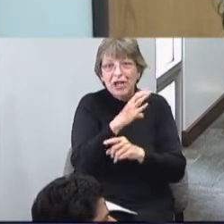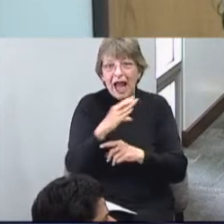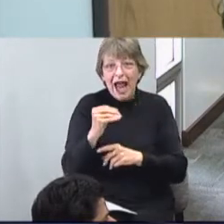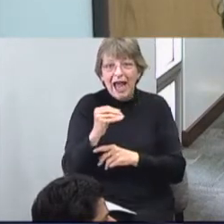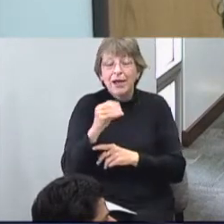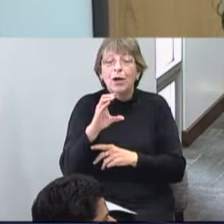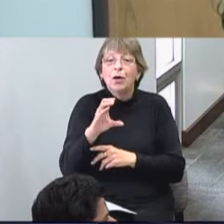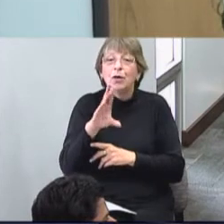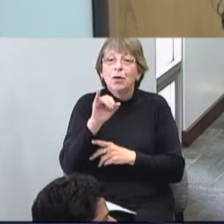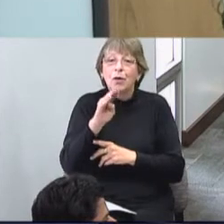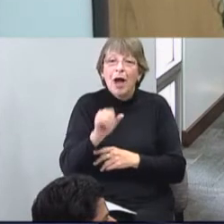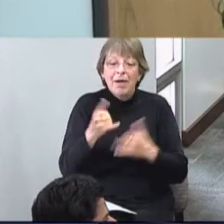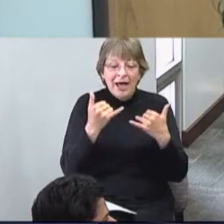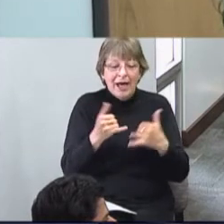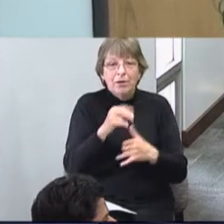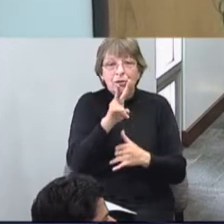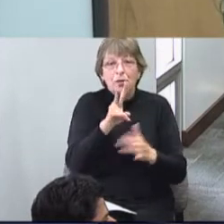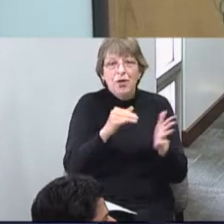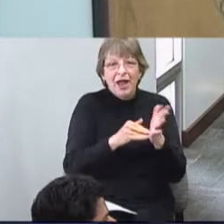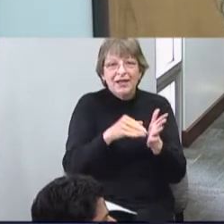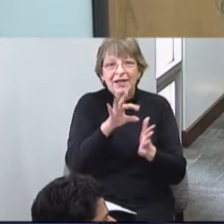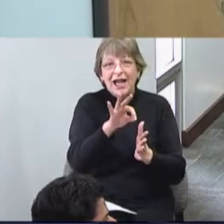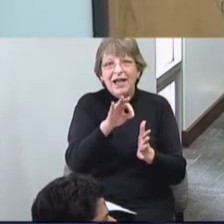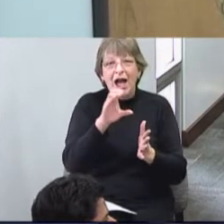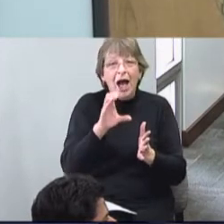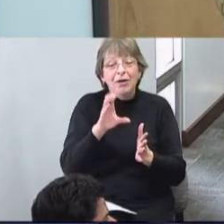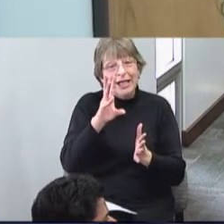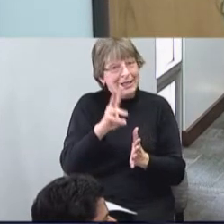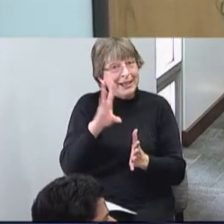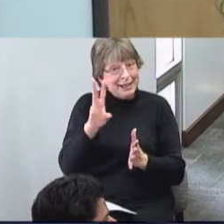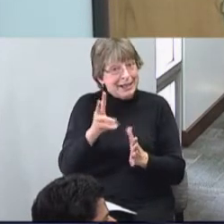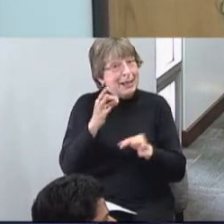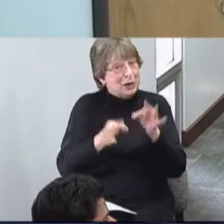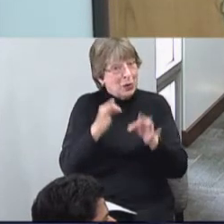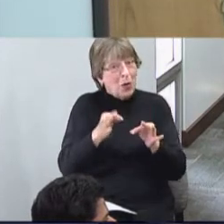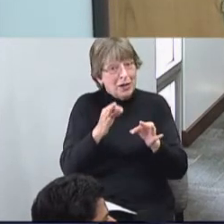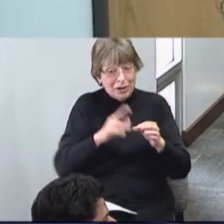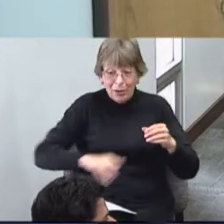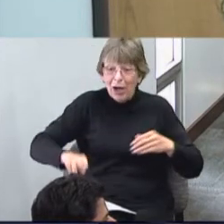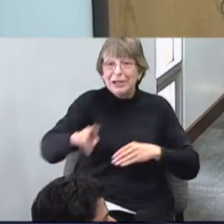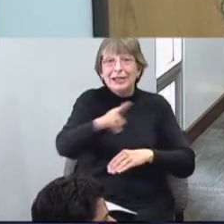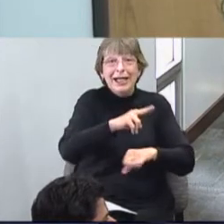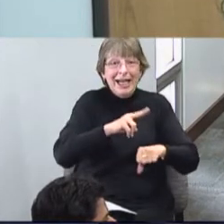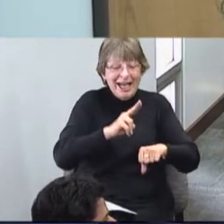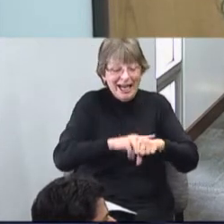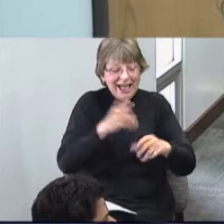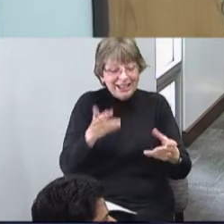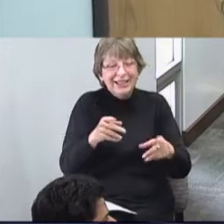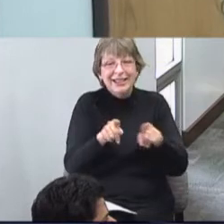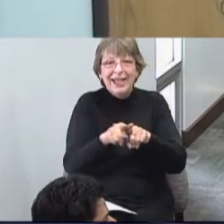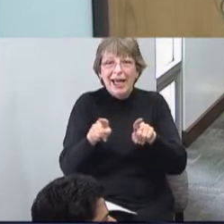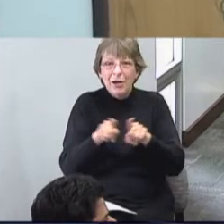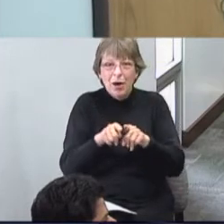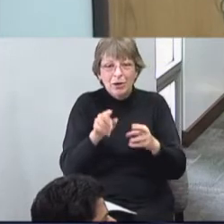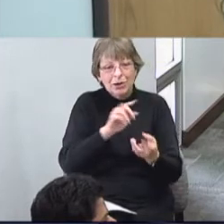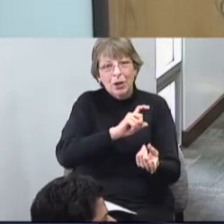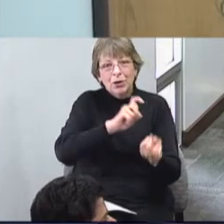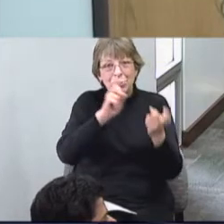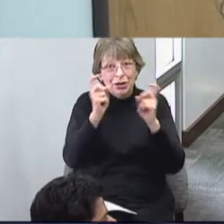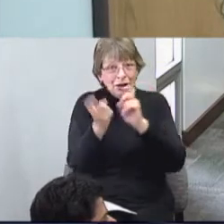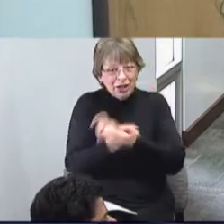now 2,966 drug courts nationwide, and drug courts are the cornerstone of criminal justice reform sweeping the